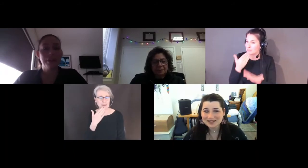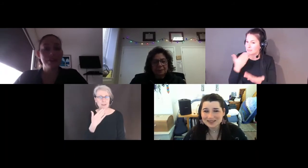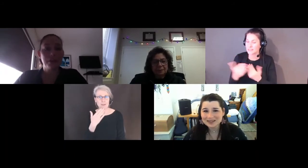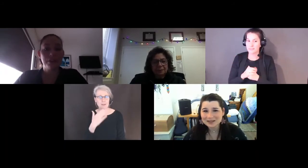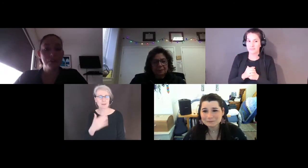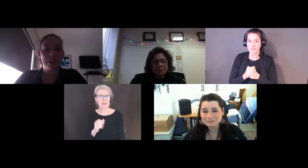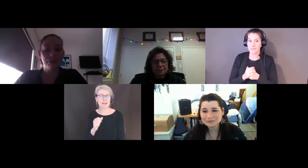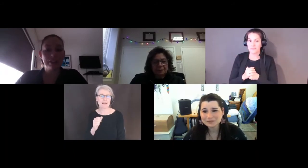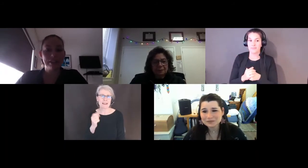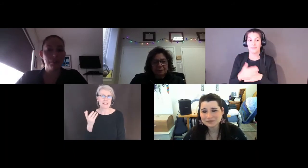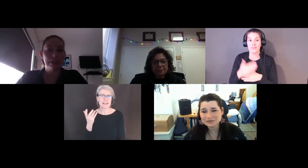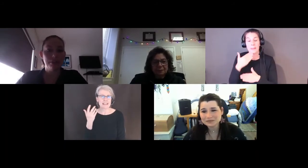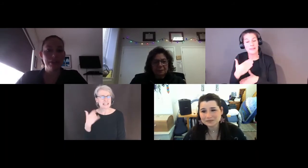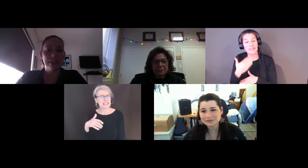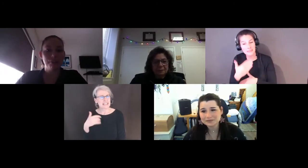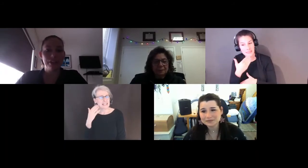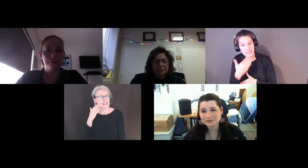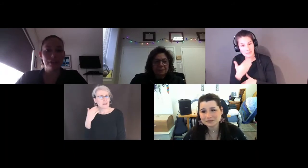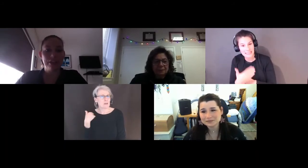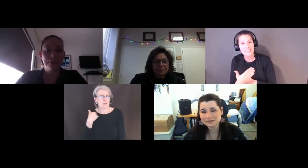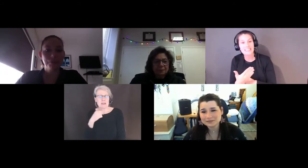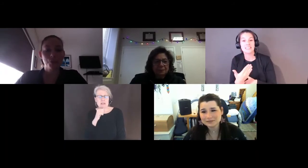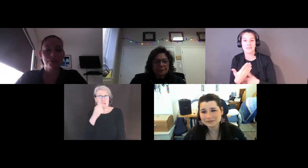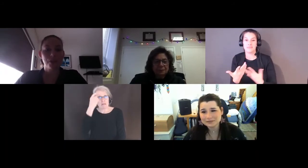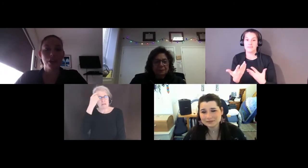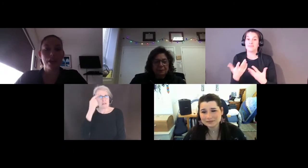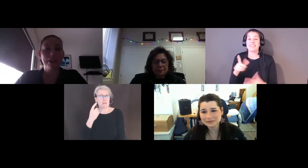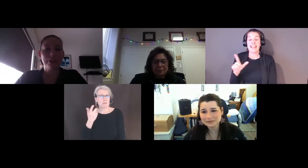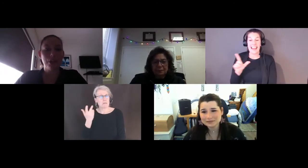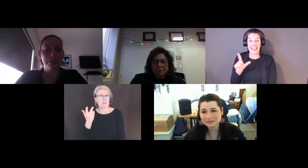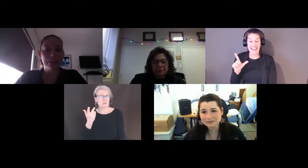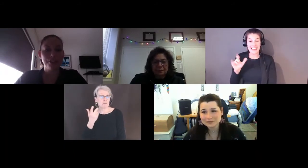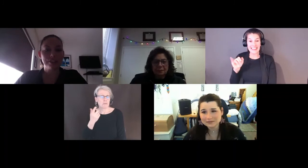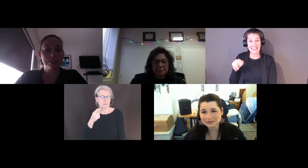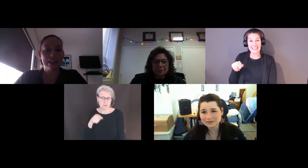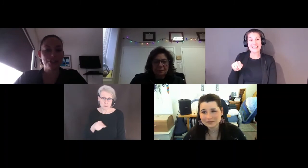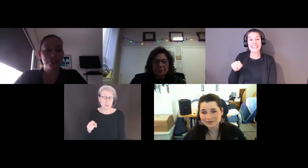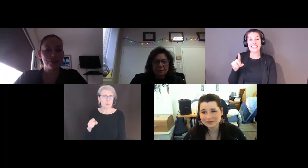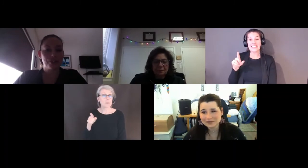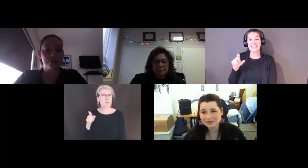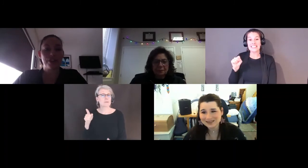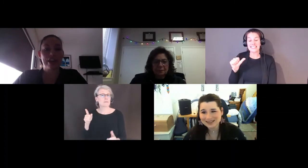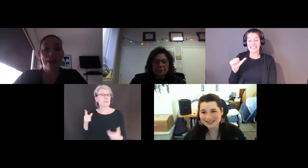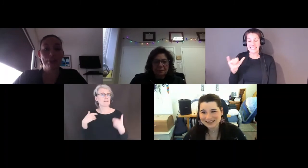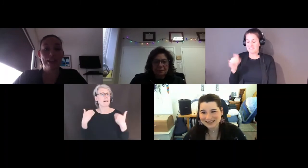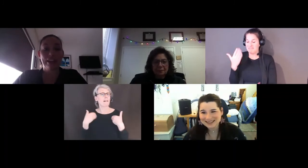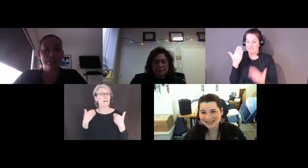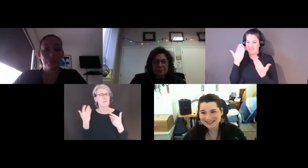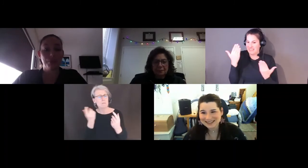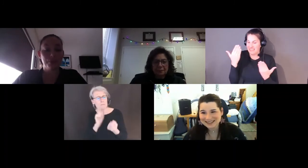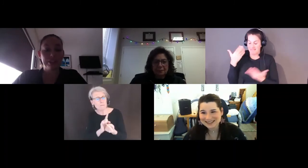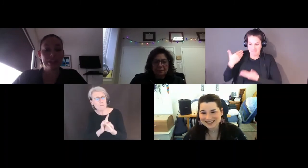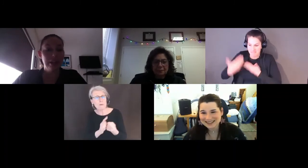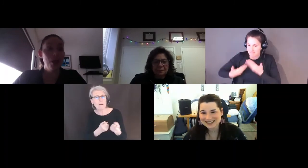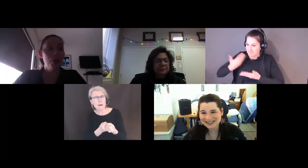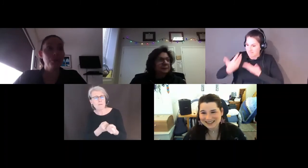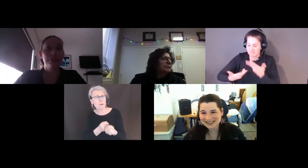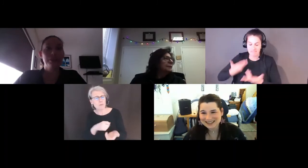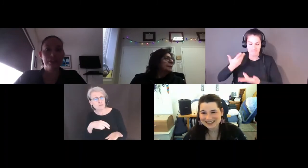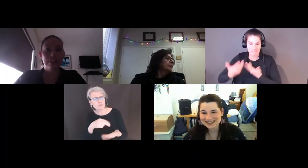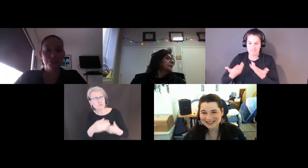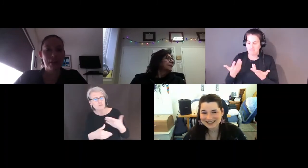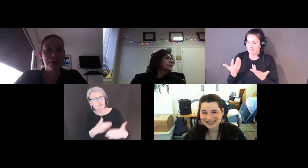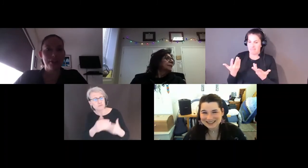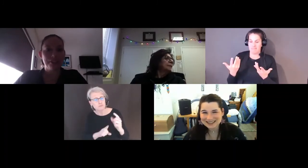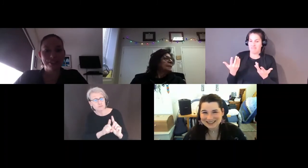I know it's one of those benefits that we never even sort of saw coming along the years, and then it just sort of started happening, and we were really, really,